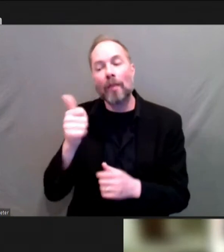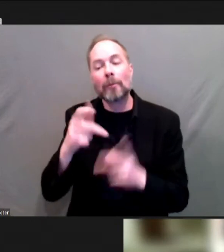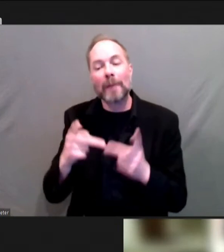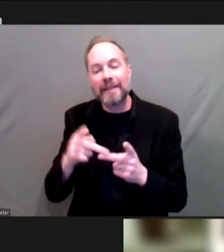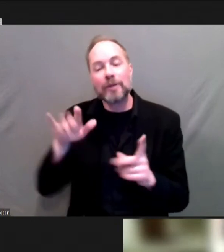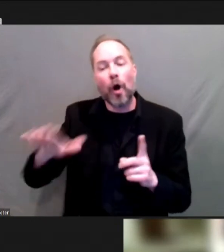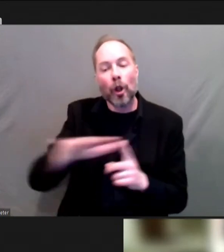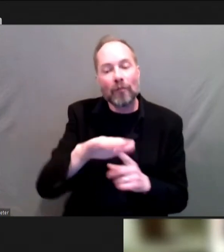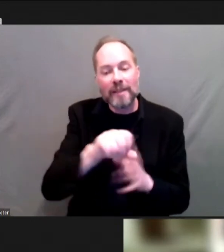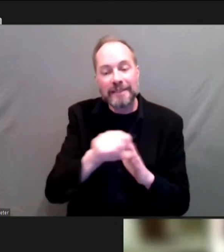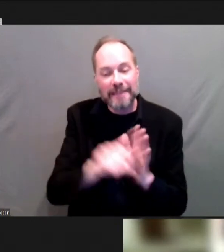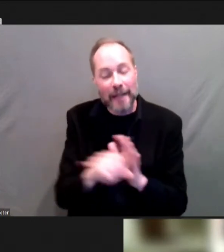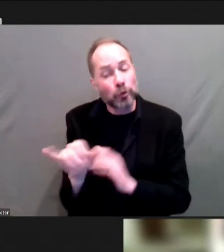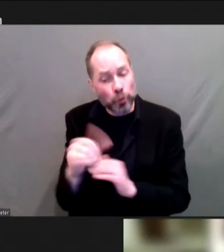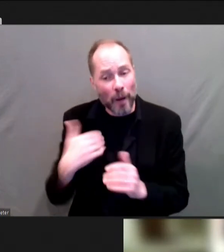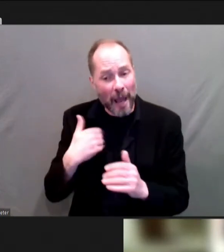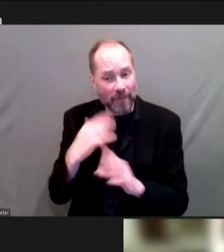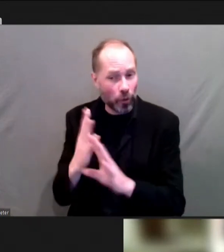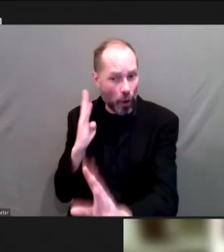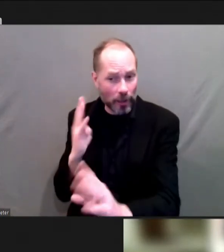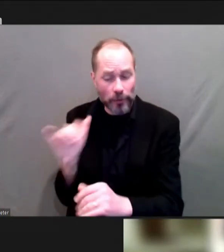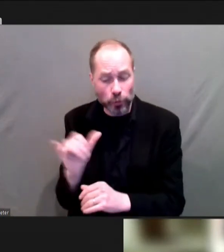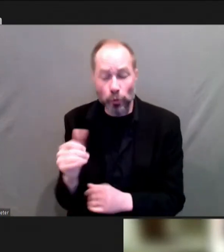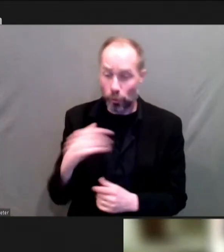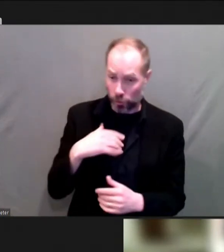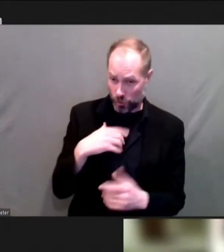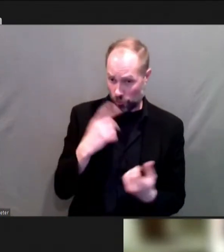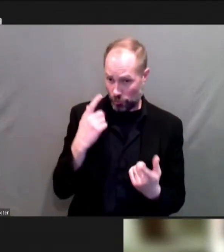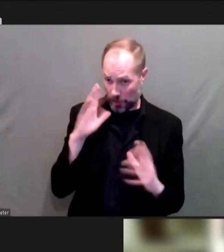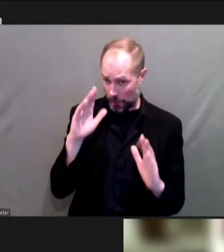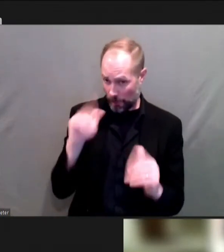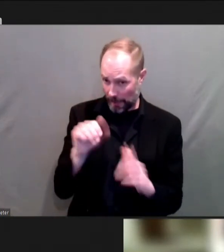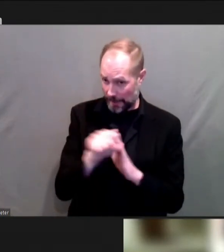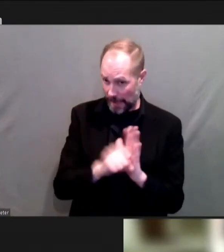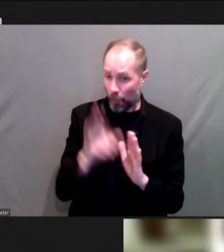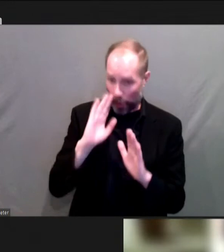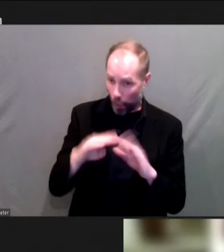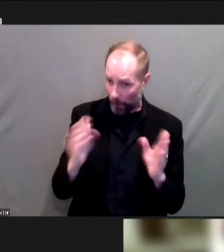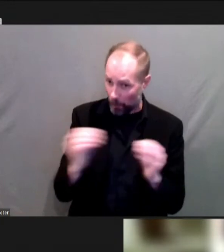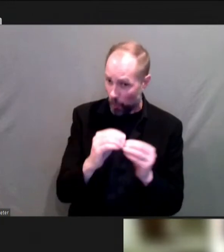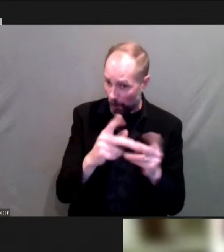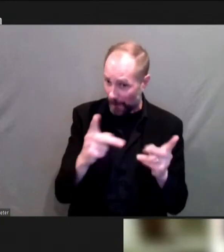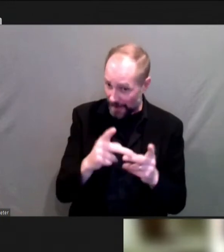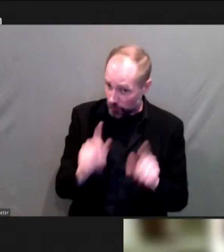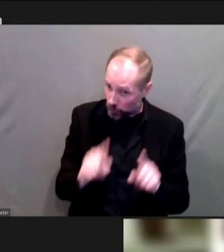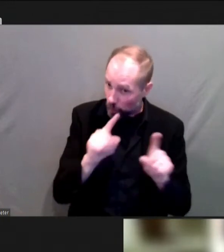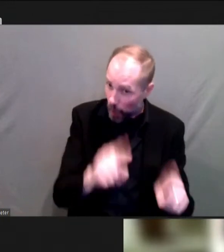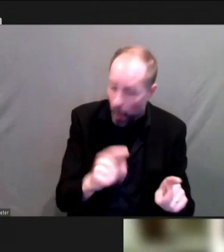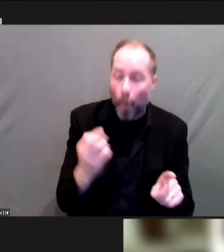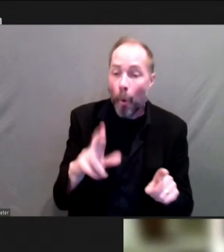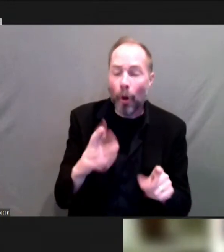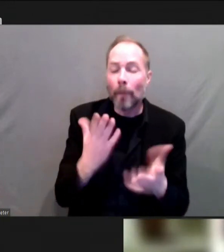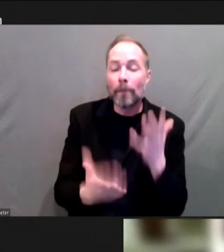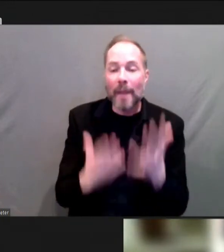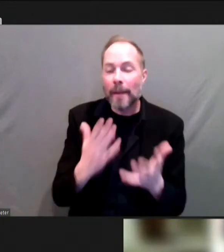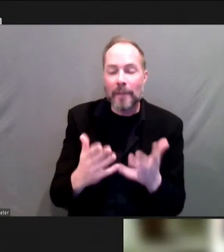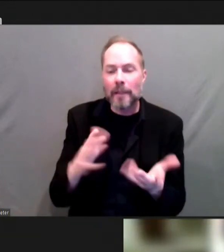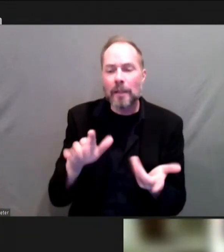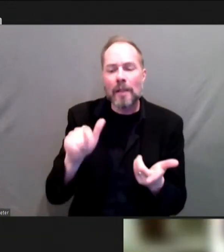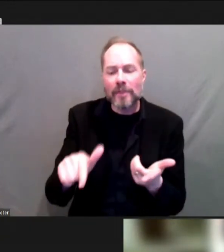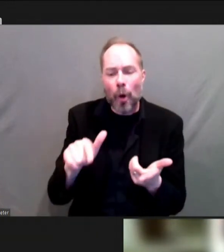you anticipate the state opening up more testing sites, or maybe even turning the vaccine sites into like dual